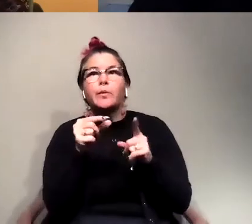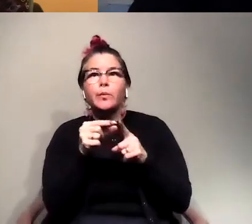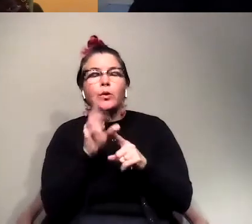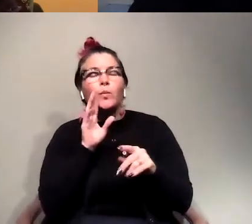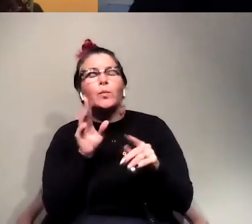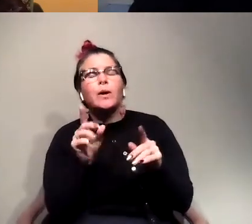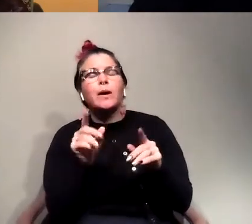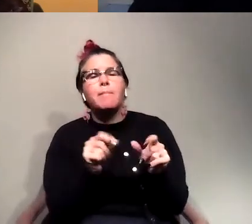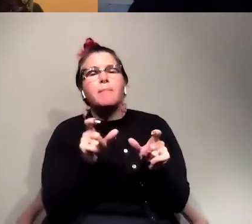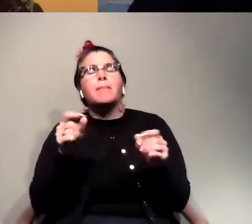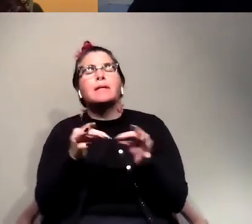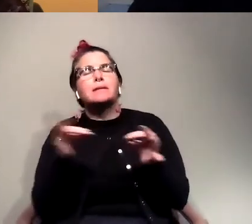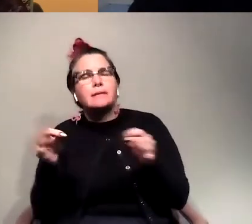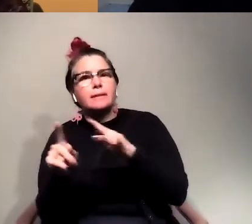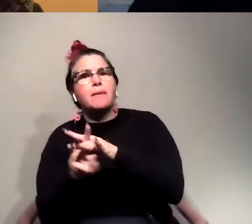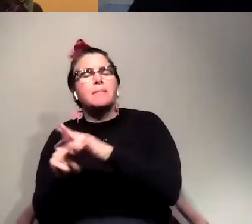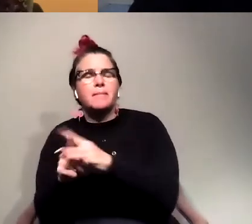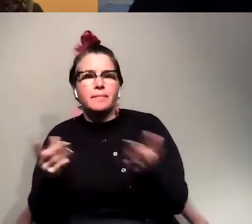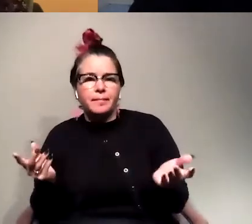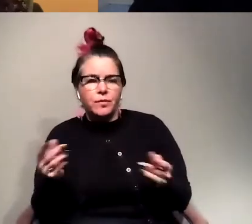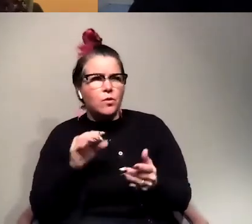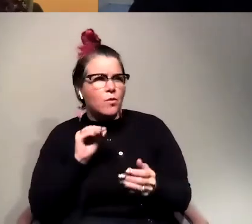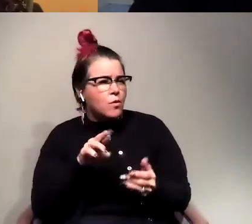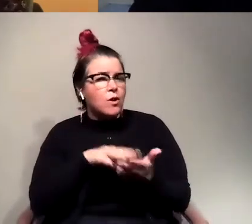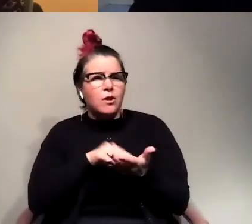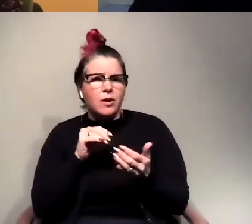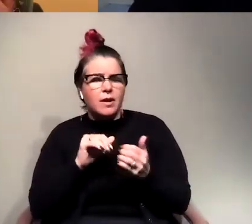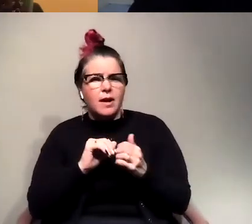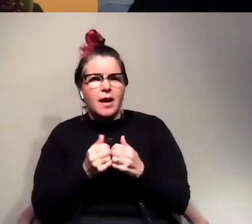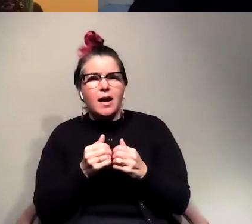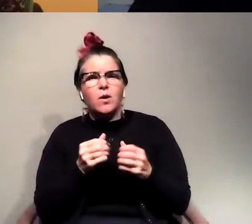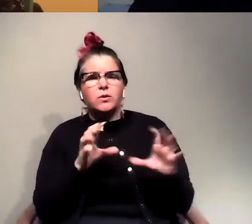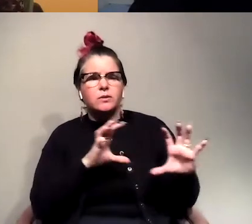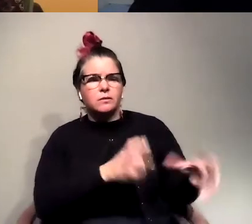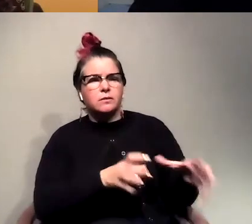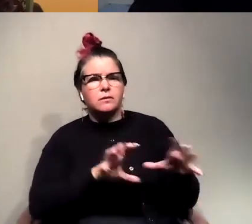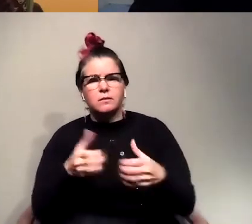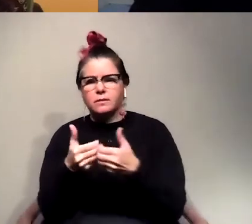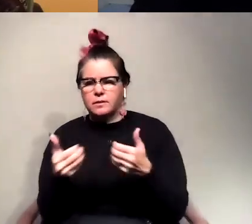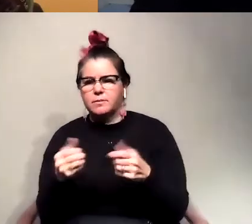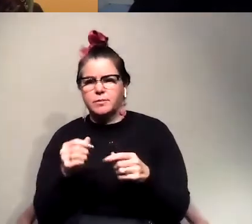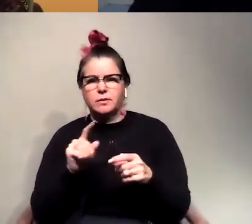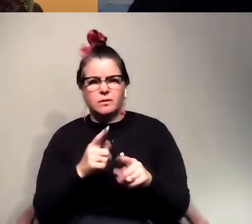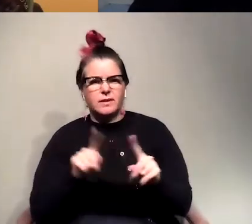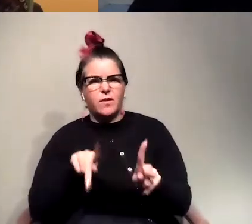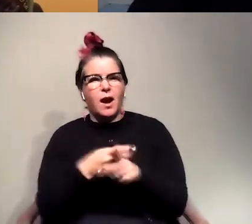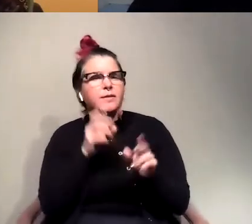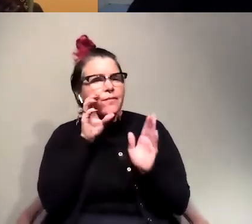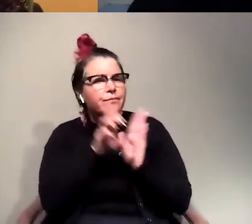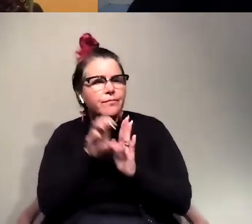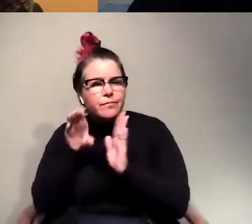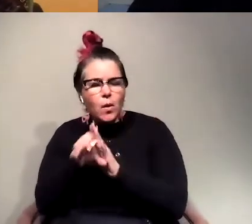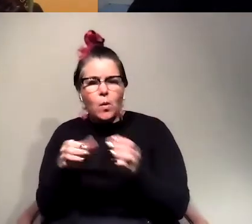to a sentence, or you're supposed to learn how to categorize these two sorts of photos. And once you give